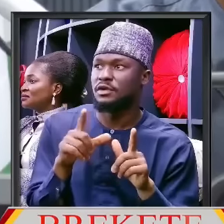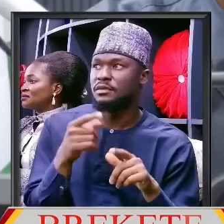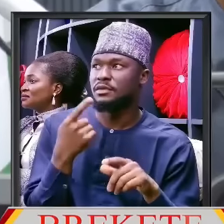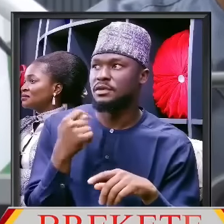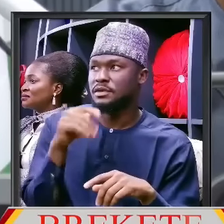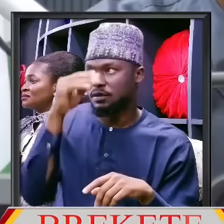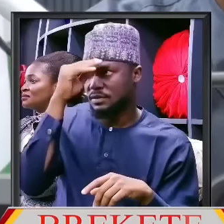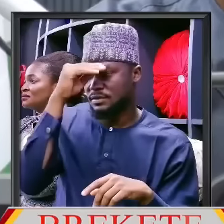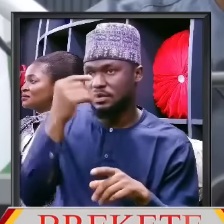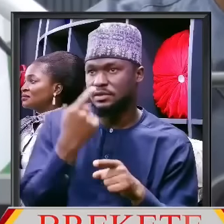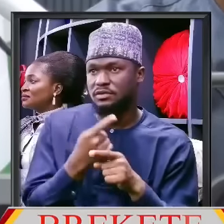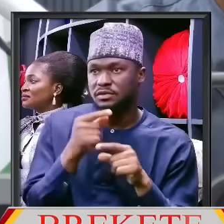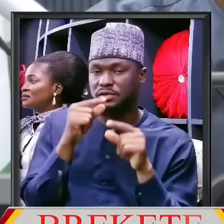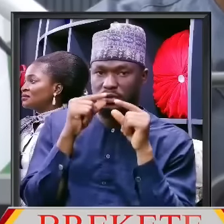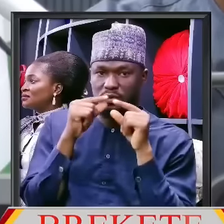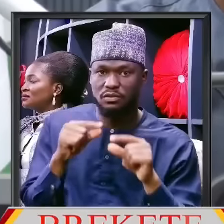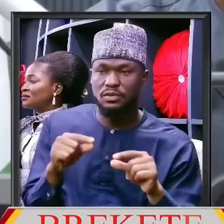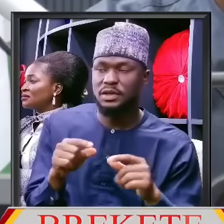man not kept quiet.